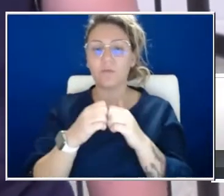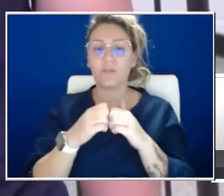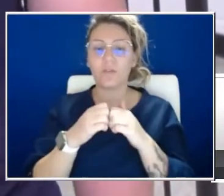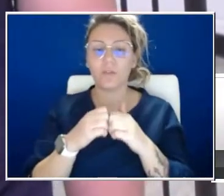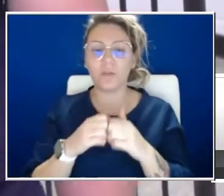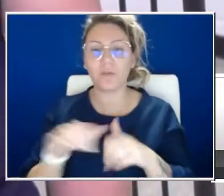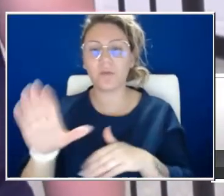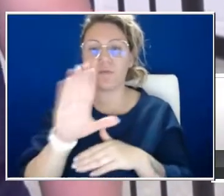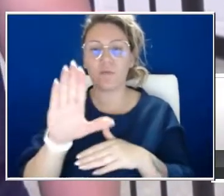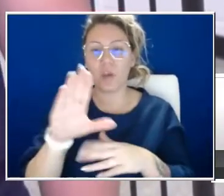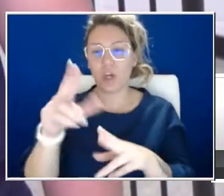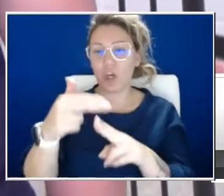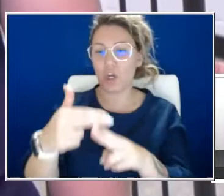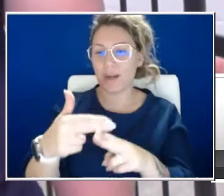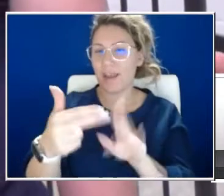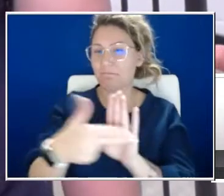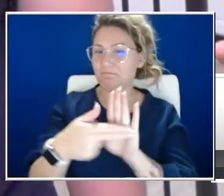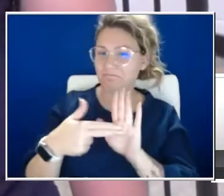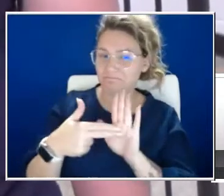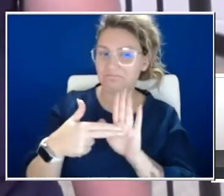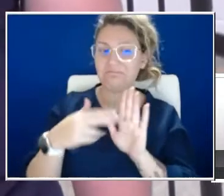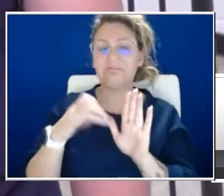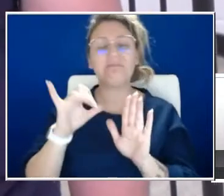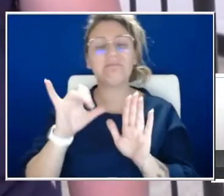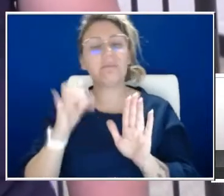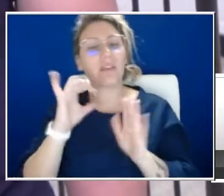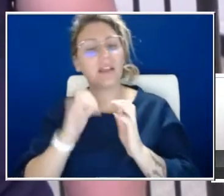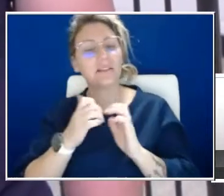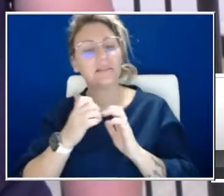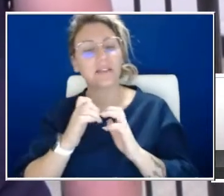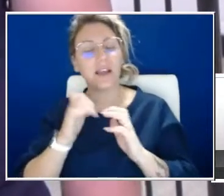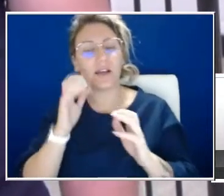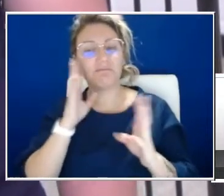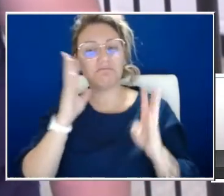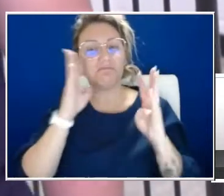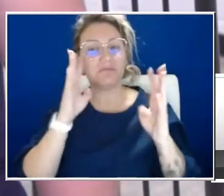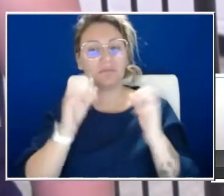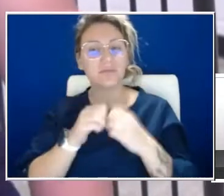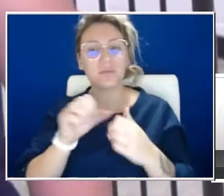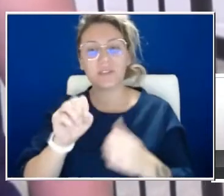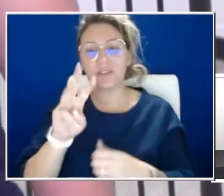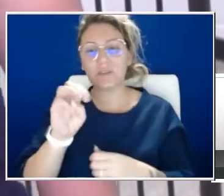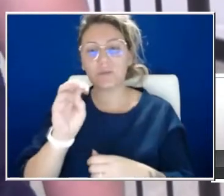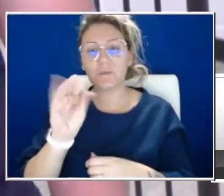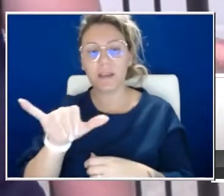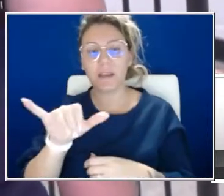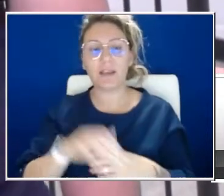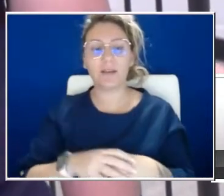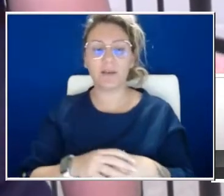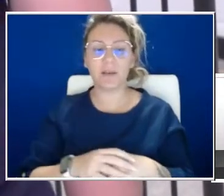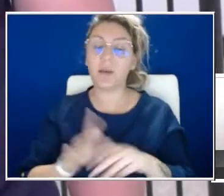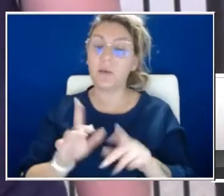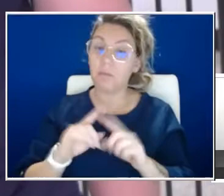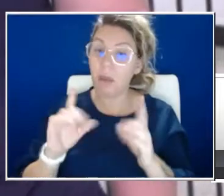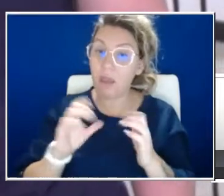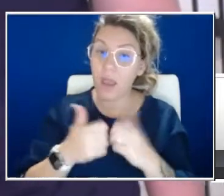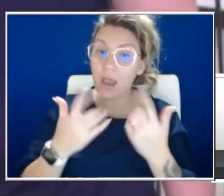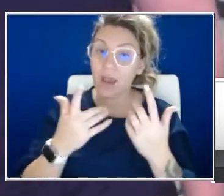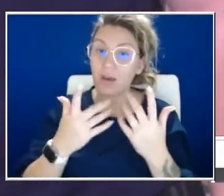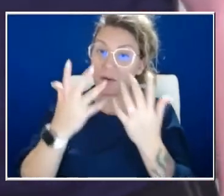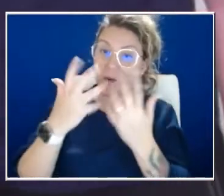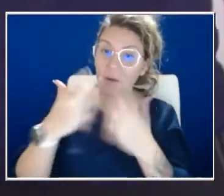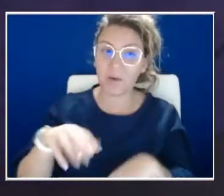brand, and so I think that that's how they came up with SWAY. I'm not really sure. But as far as how it works, Miles has